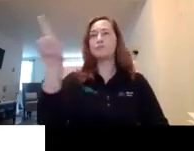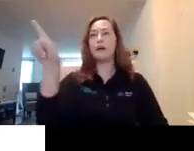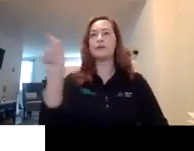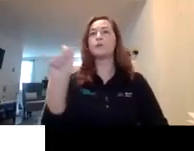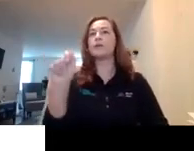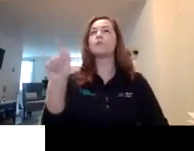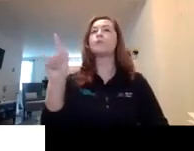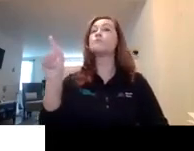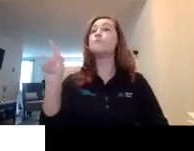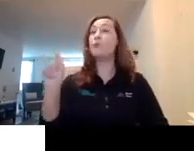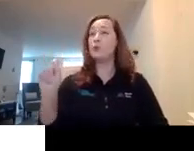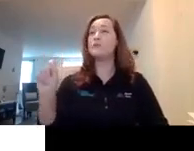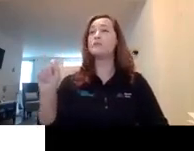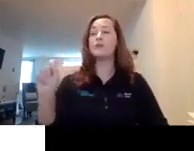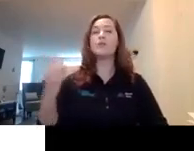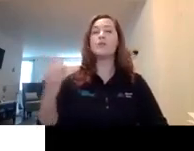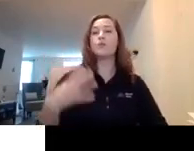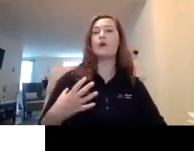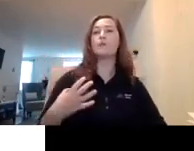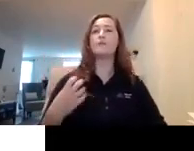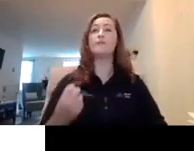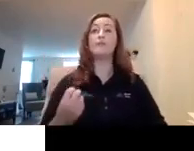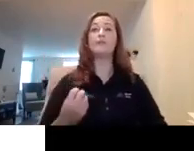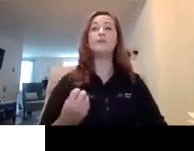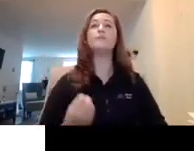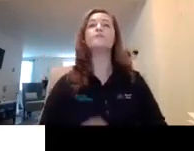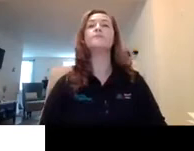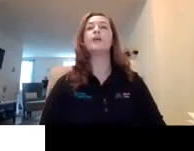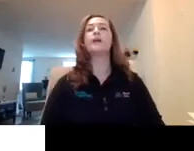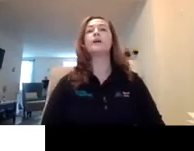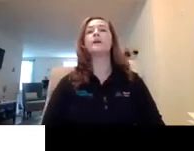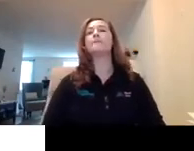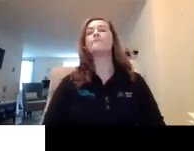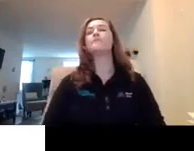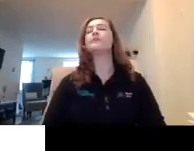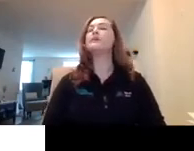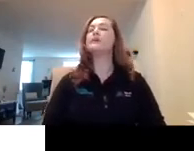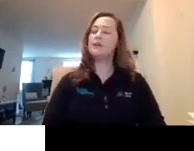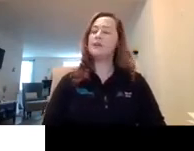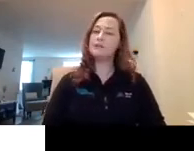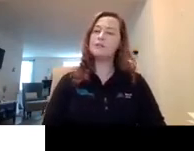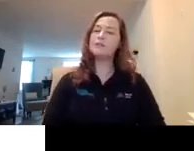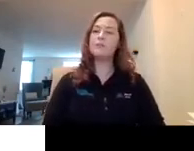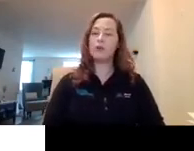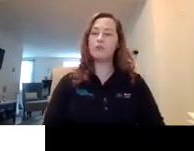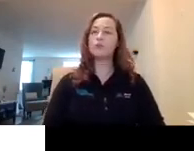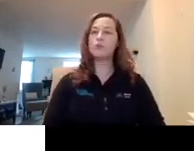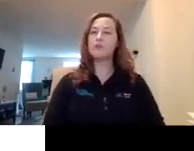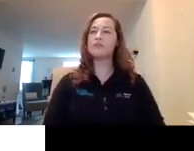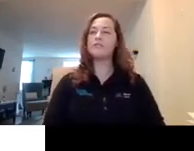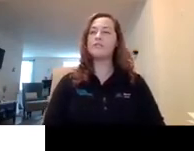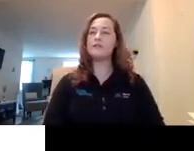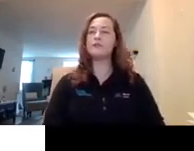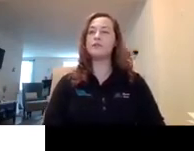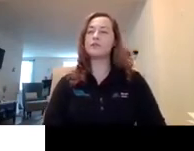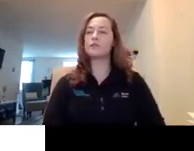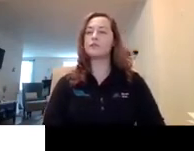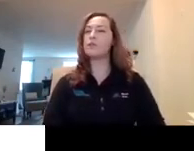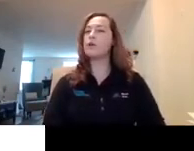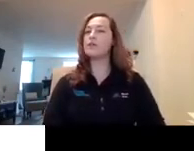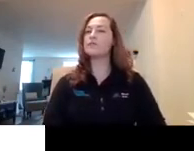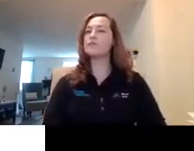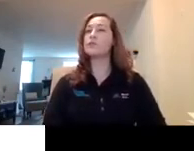they were able to point to how they feel. And in some occasions, we received